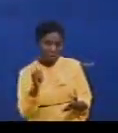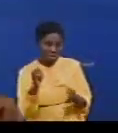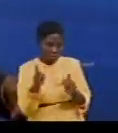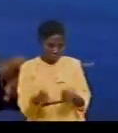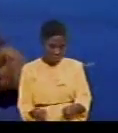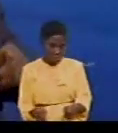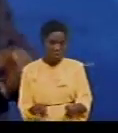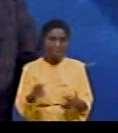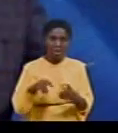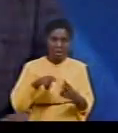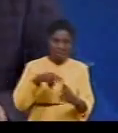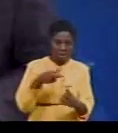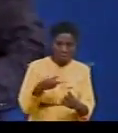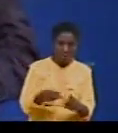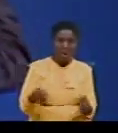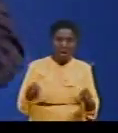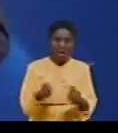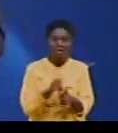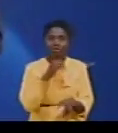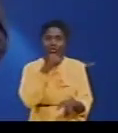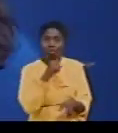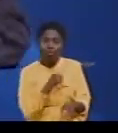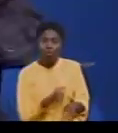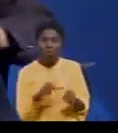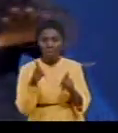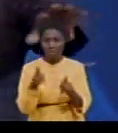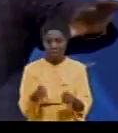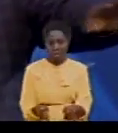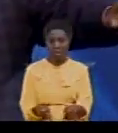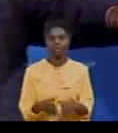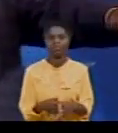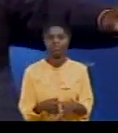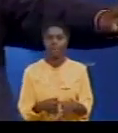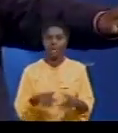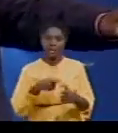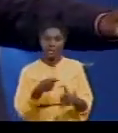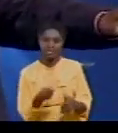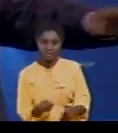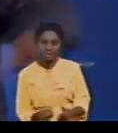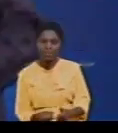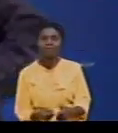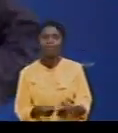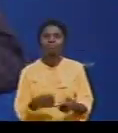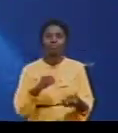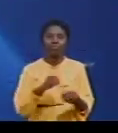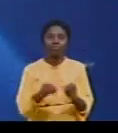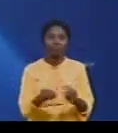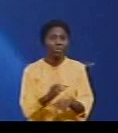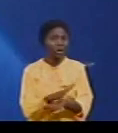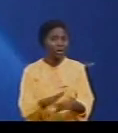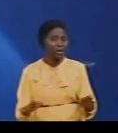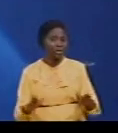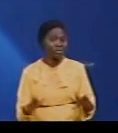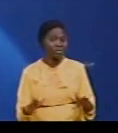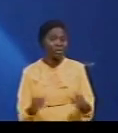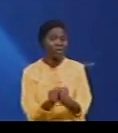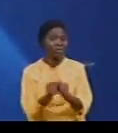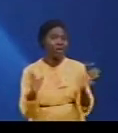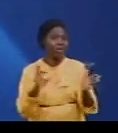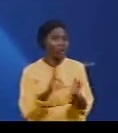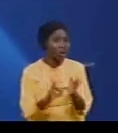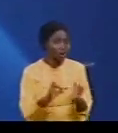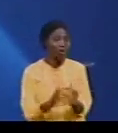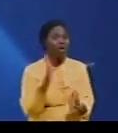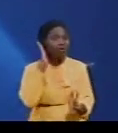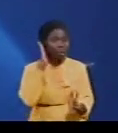aged person, you will. And then numberless birthrights will come to you